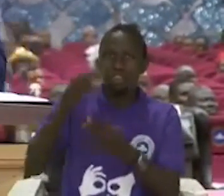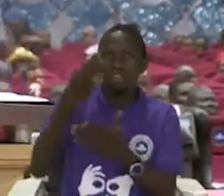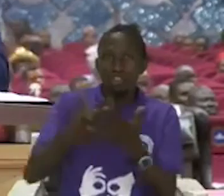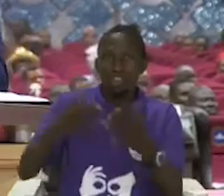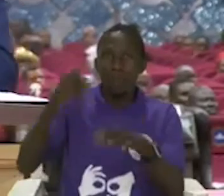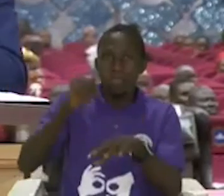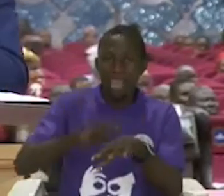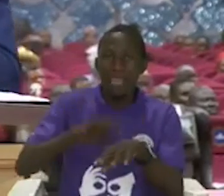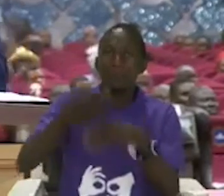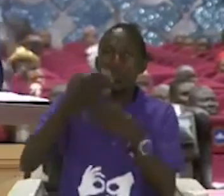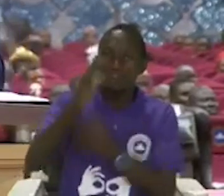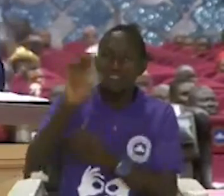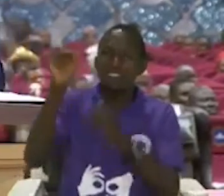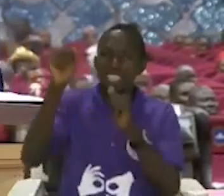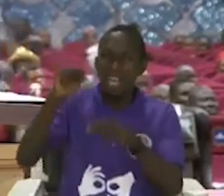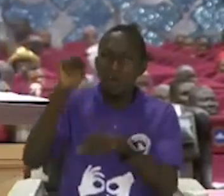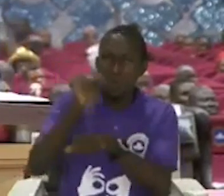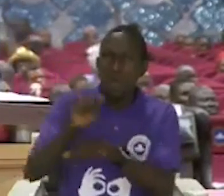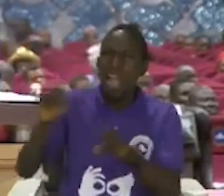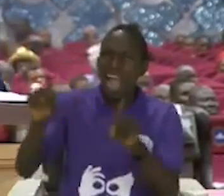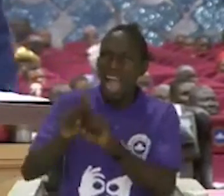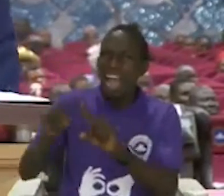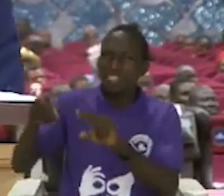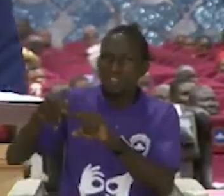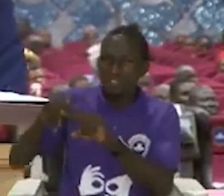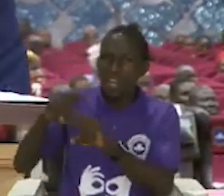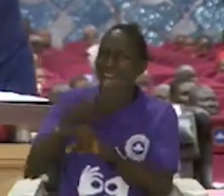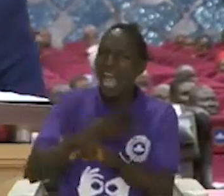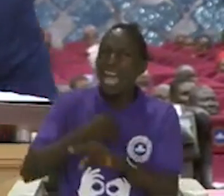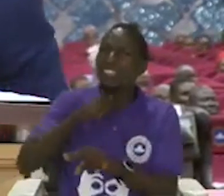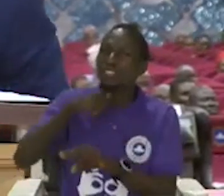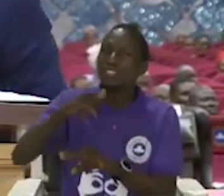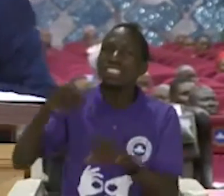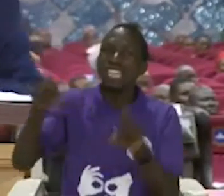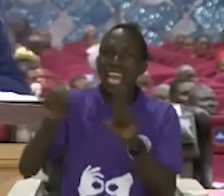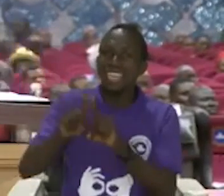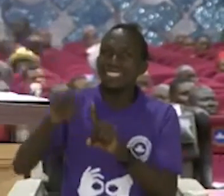a salt in your life and not as light. So don't get discouraged.